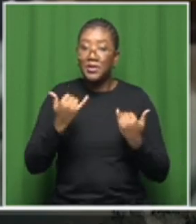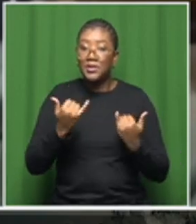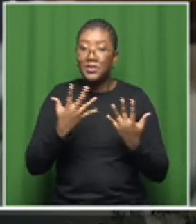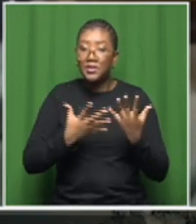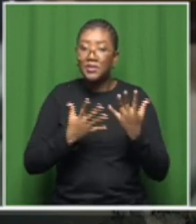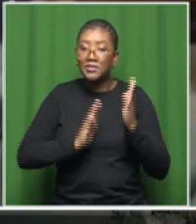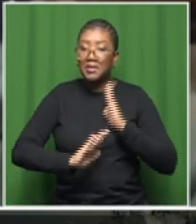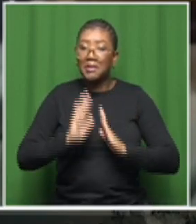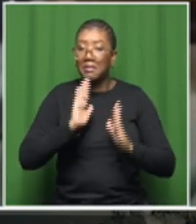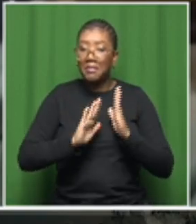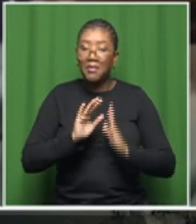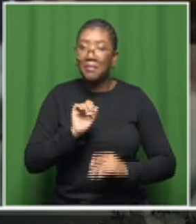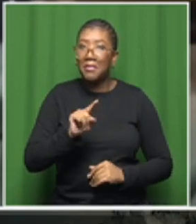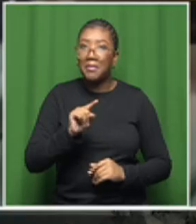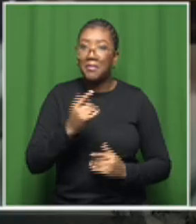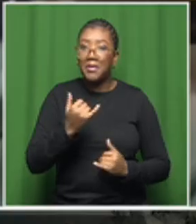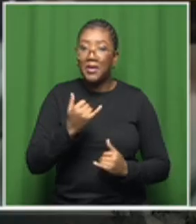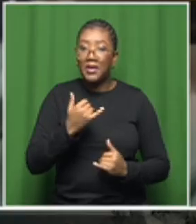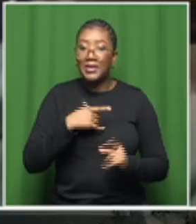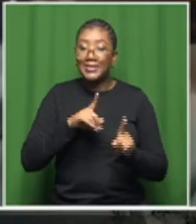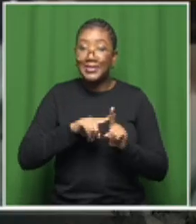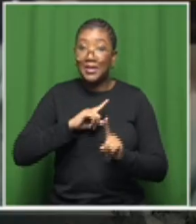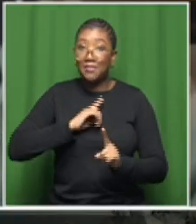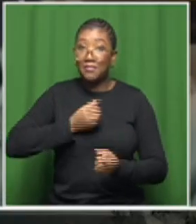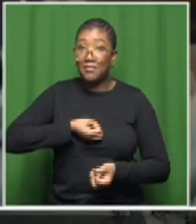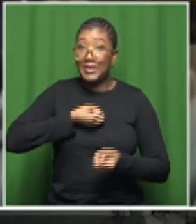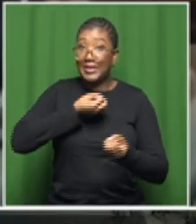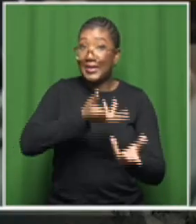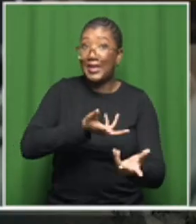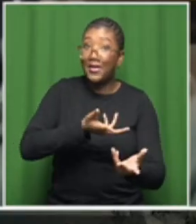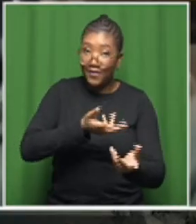that from both the giving and receiving part?